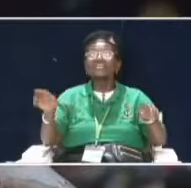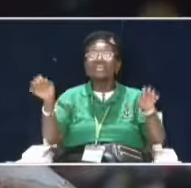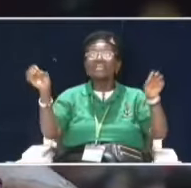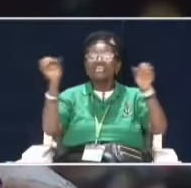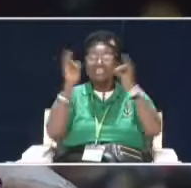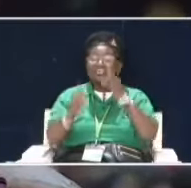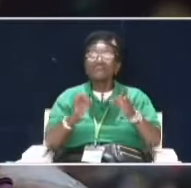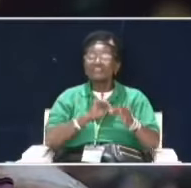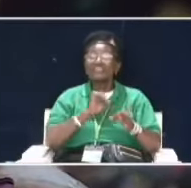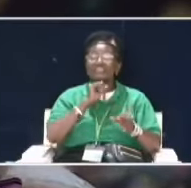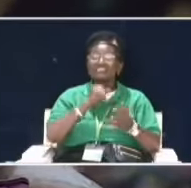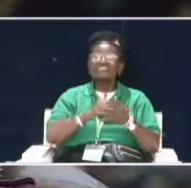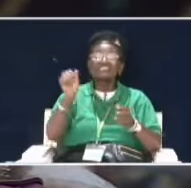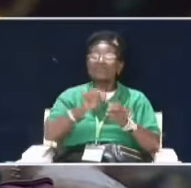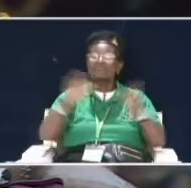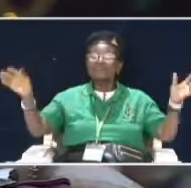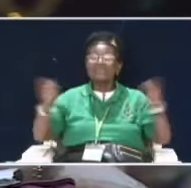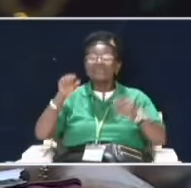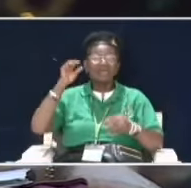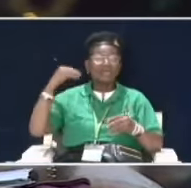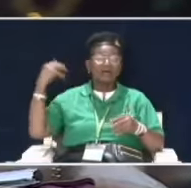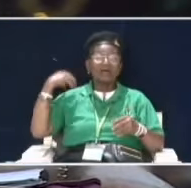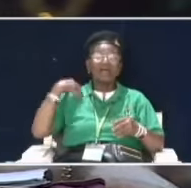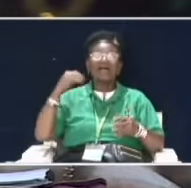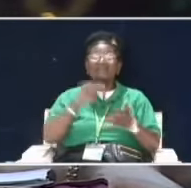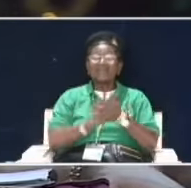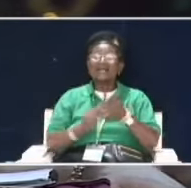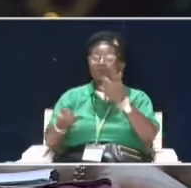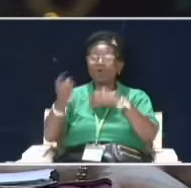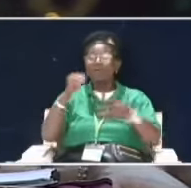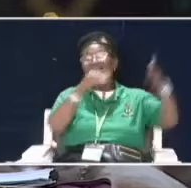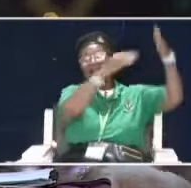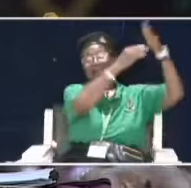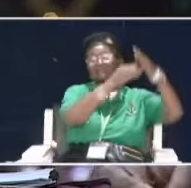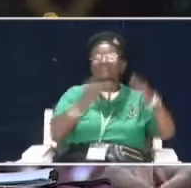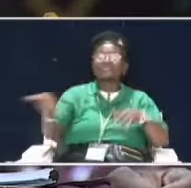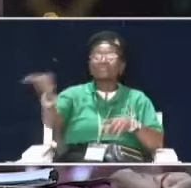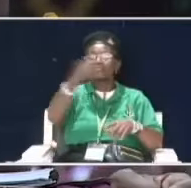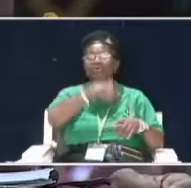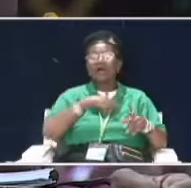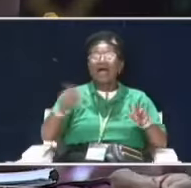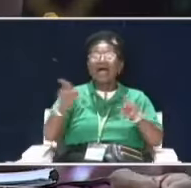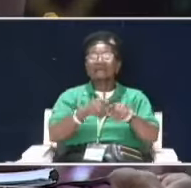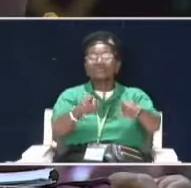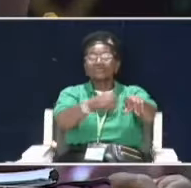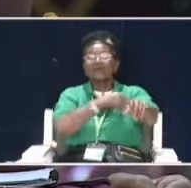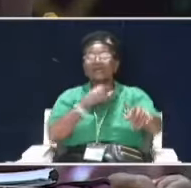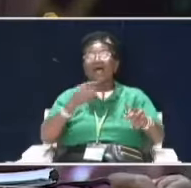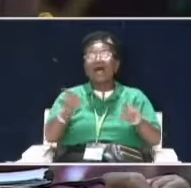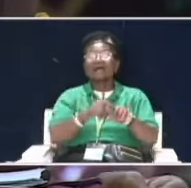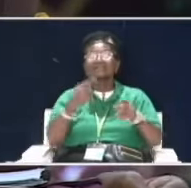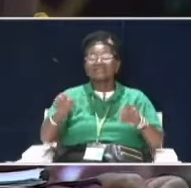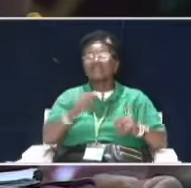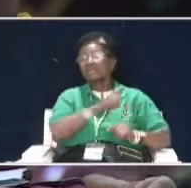of work that is coming against you. As long as the Lord of hosts